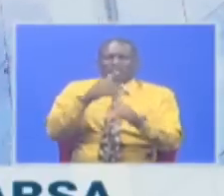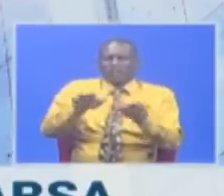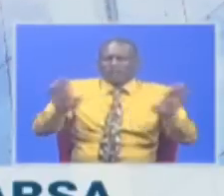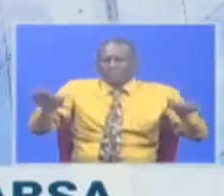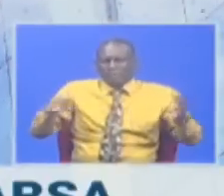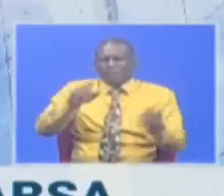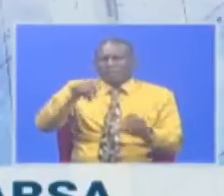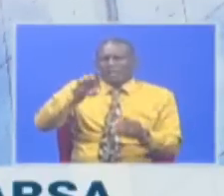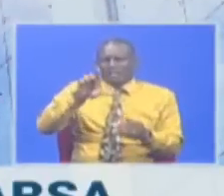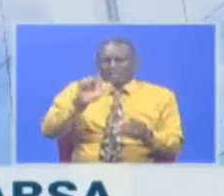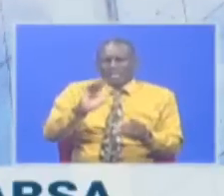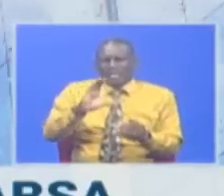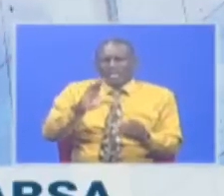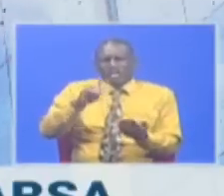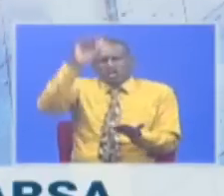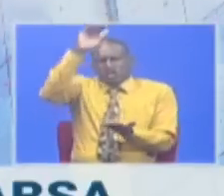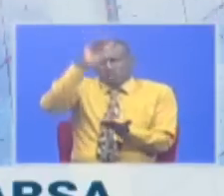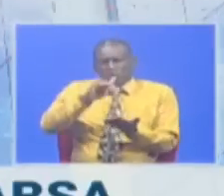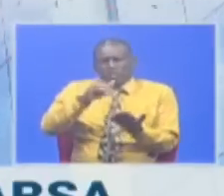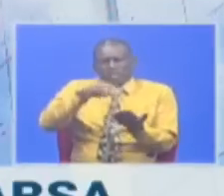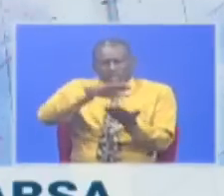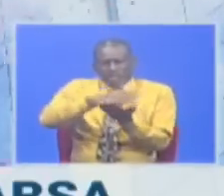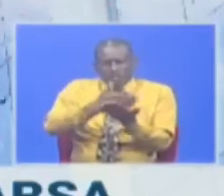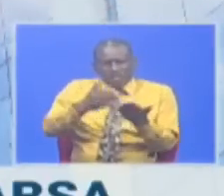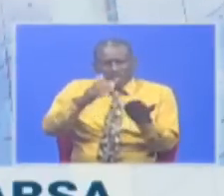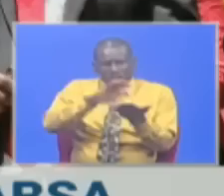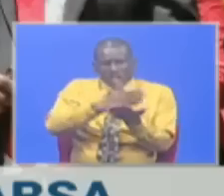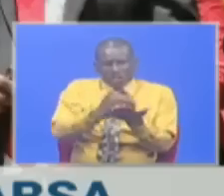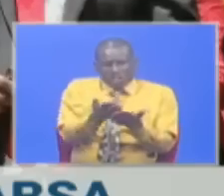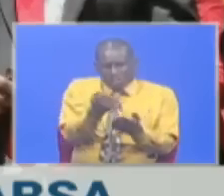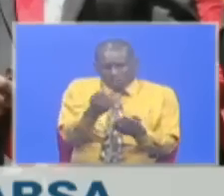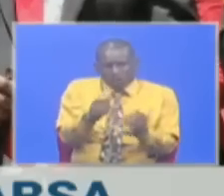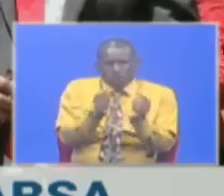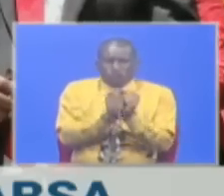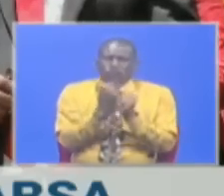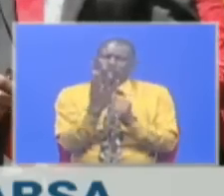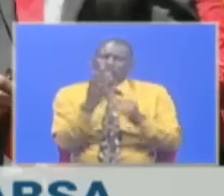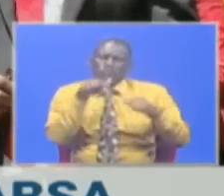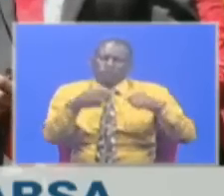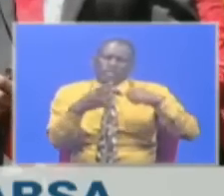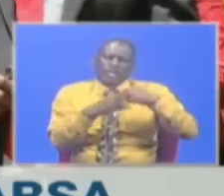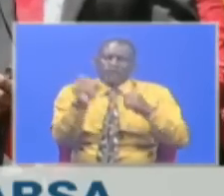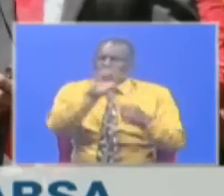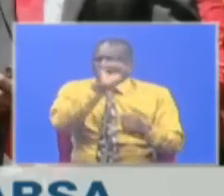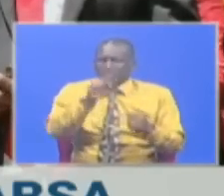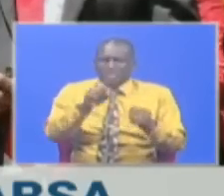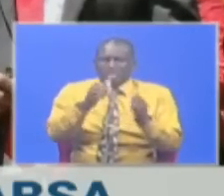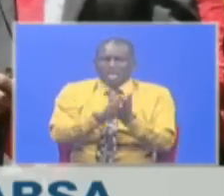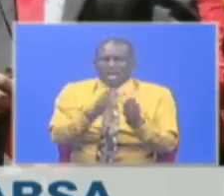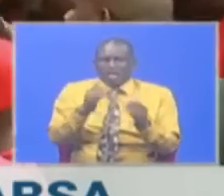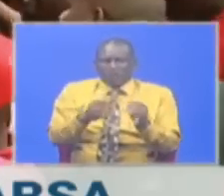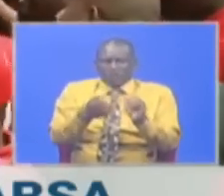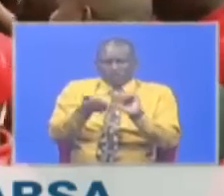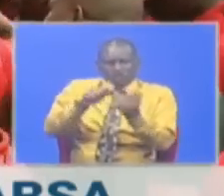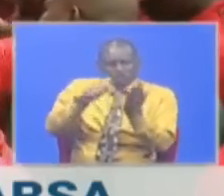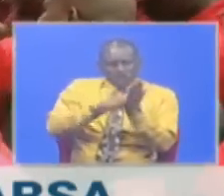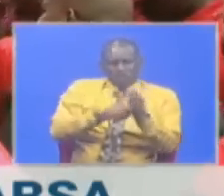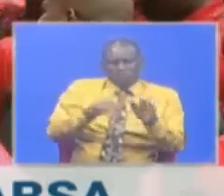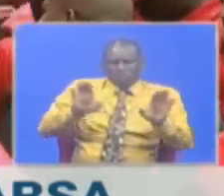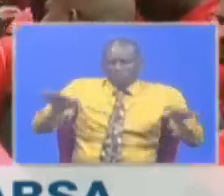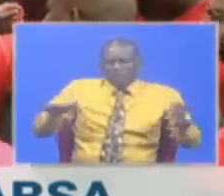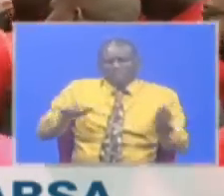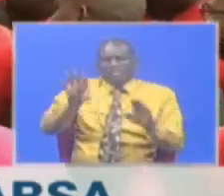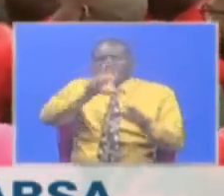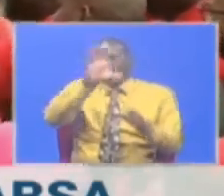majority shareholding in Barclays Africa Group Limited to 14.9% and the subsequent renaming of Barclays Africa Group